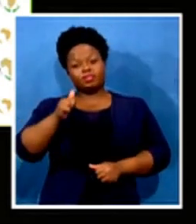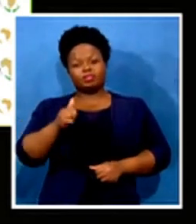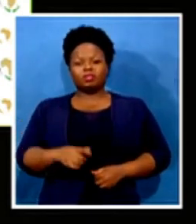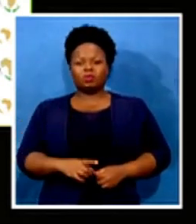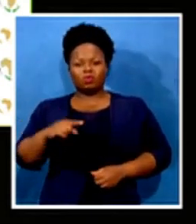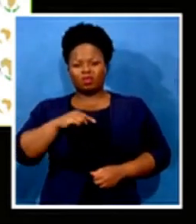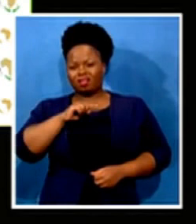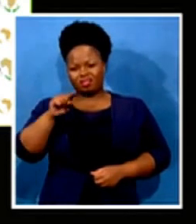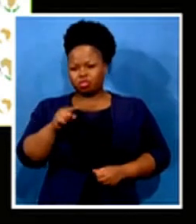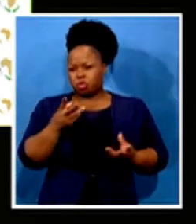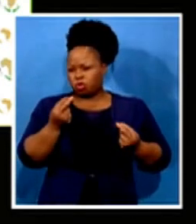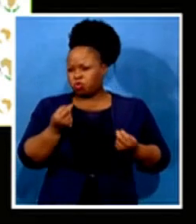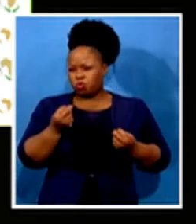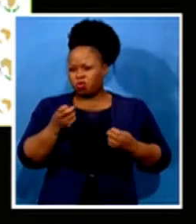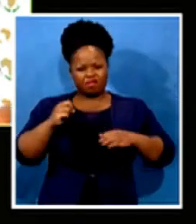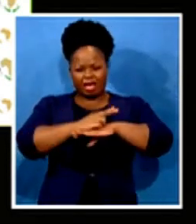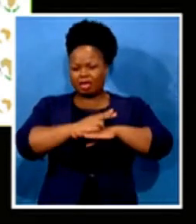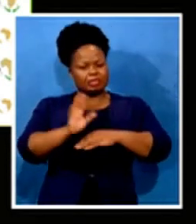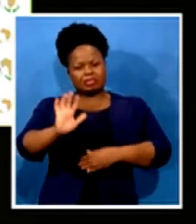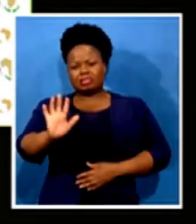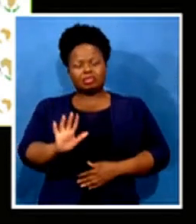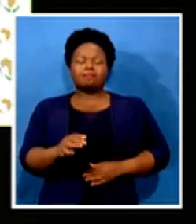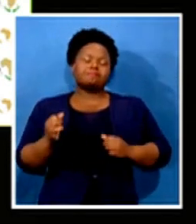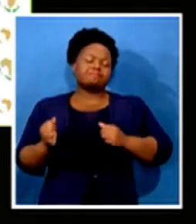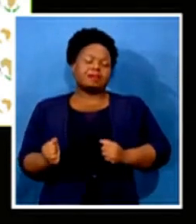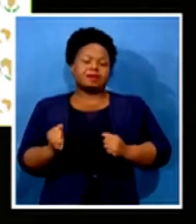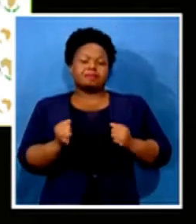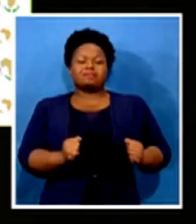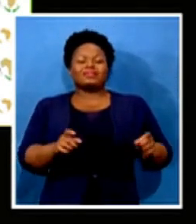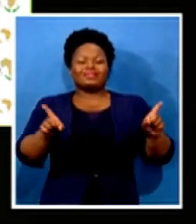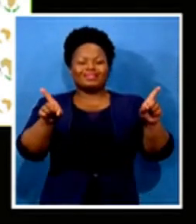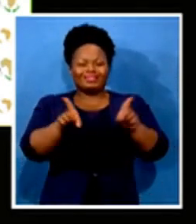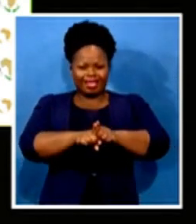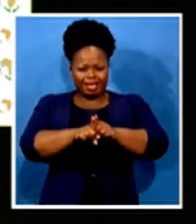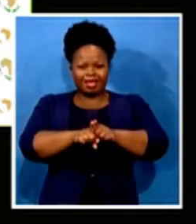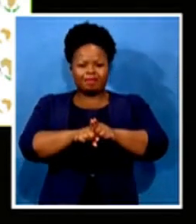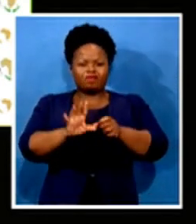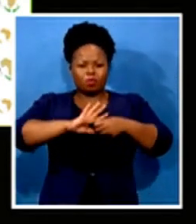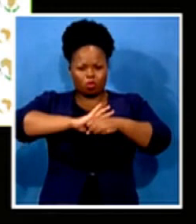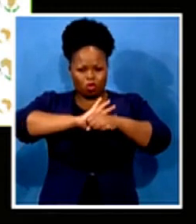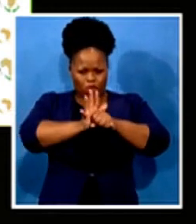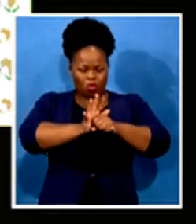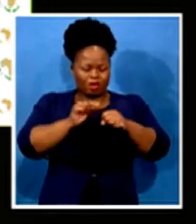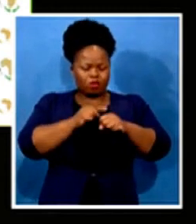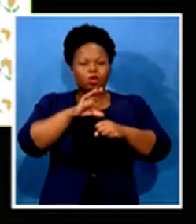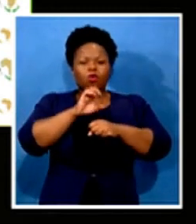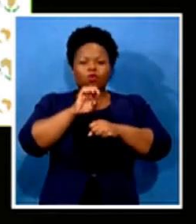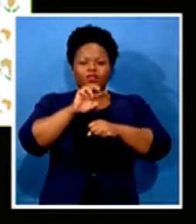these are the same species of the COVID-19, which means that the same public health